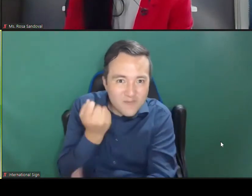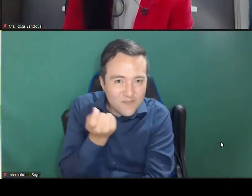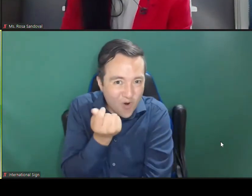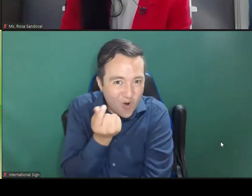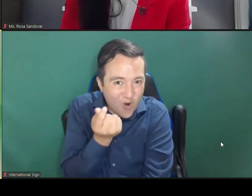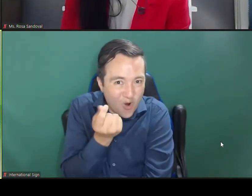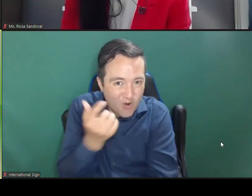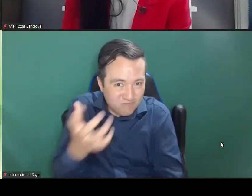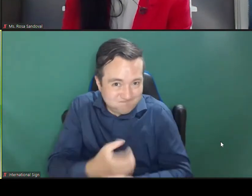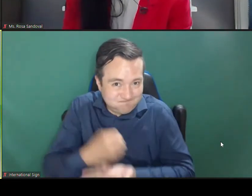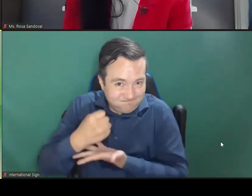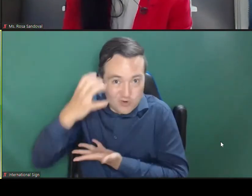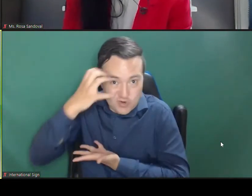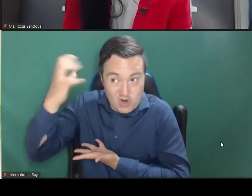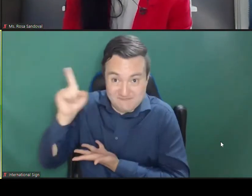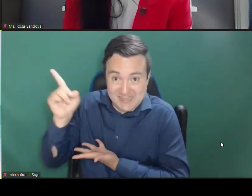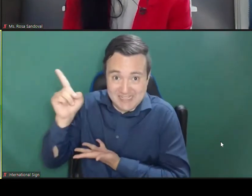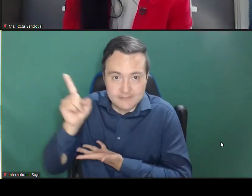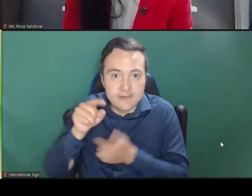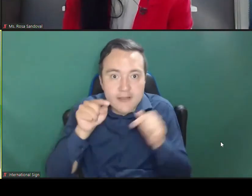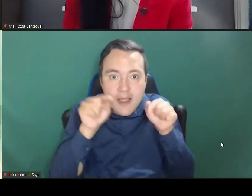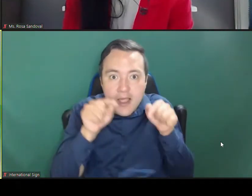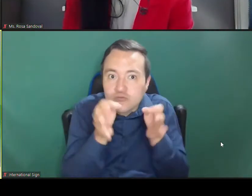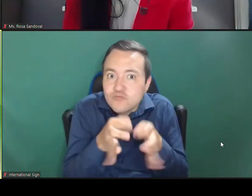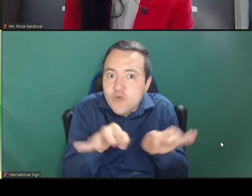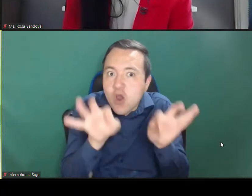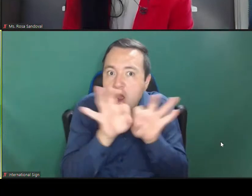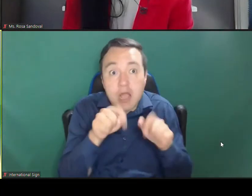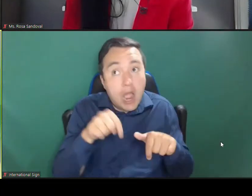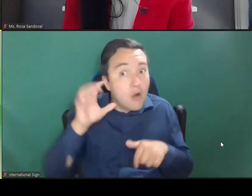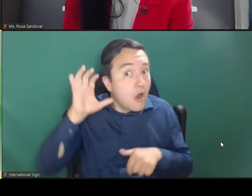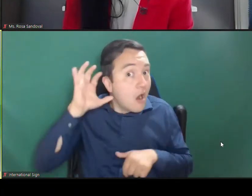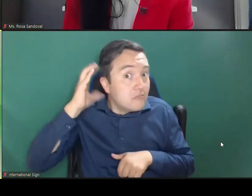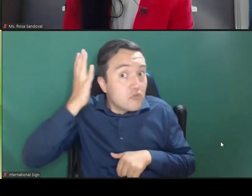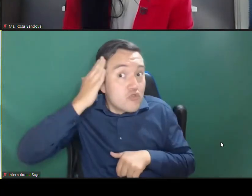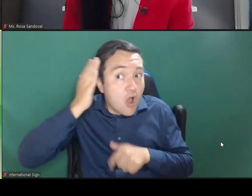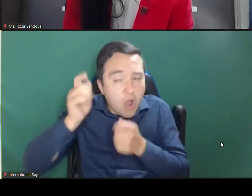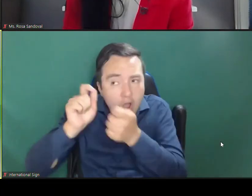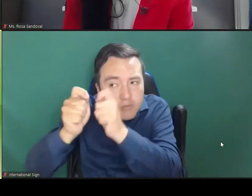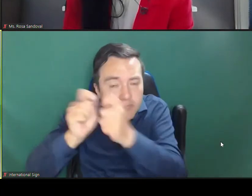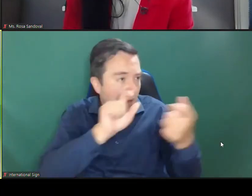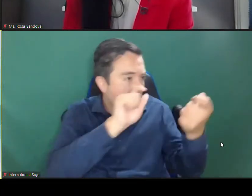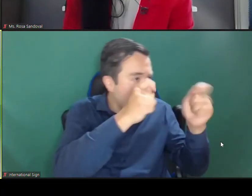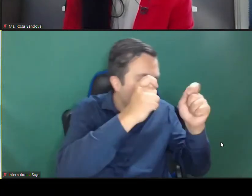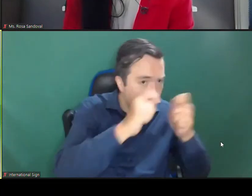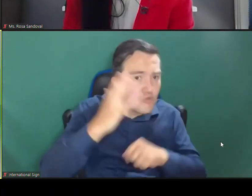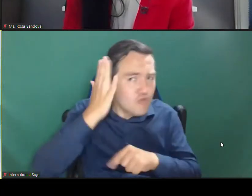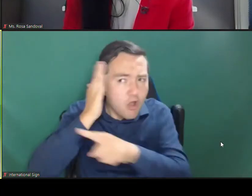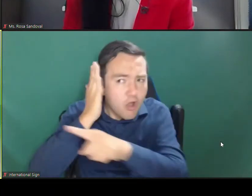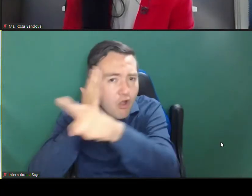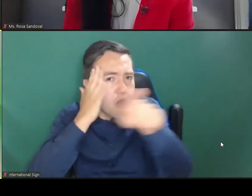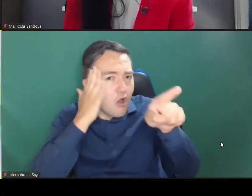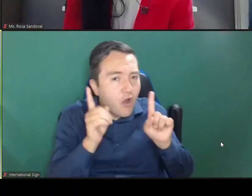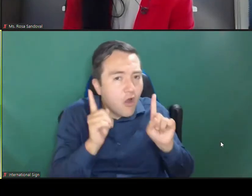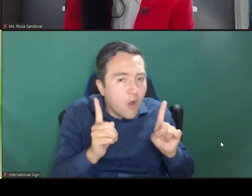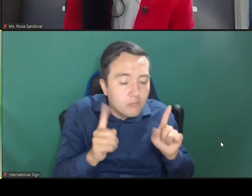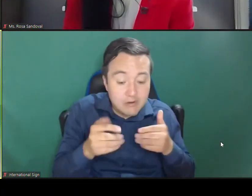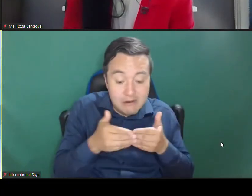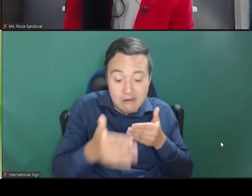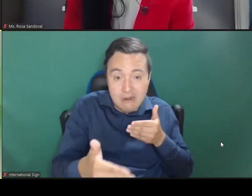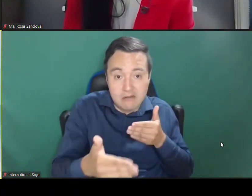are something that are crucial right now. Maybe 2 or 3 years down the road, it won't be as important, and it